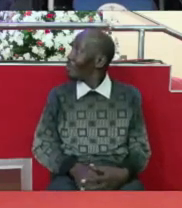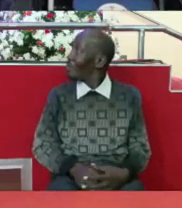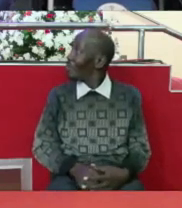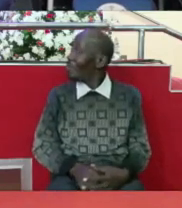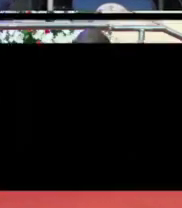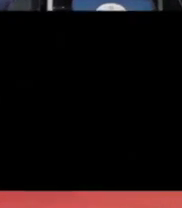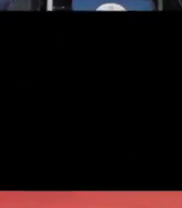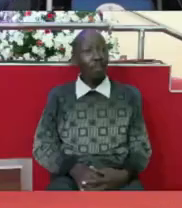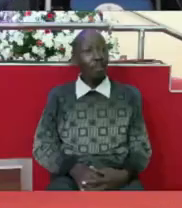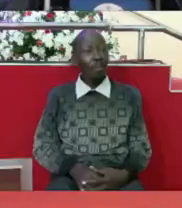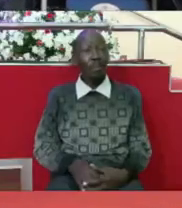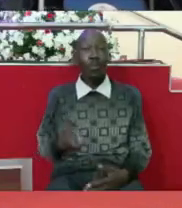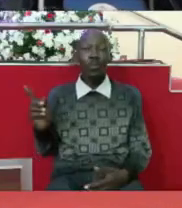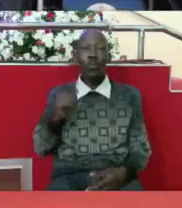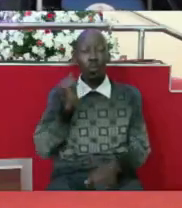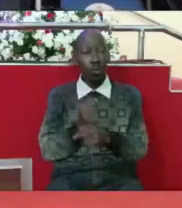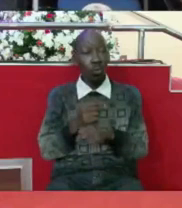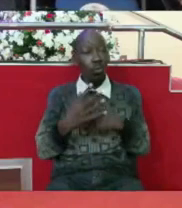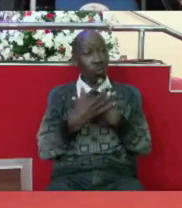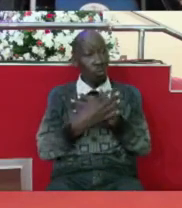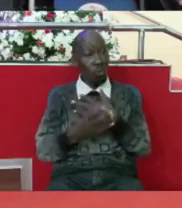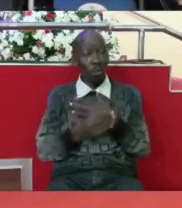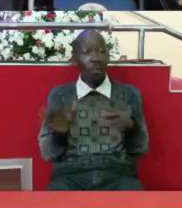You imitate everything I do.